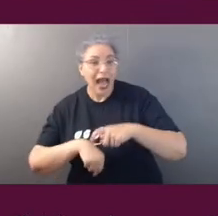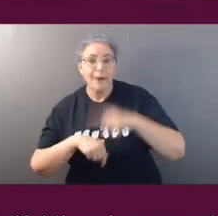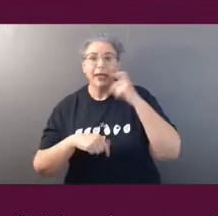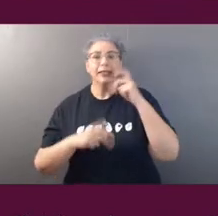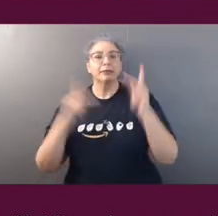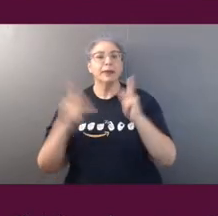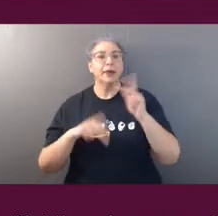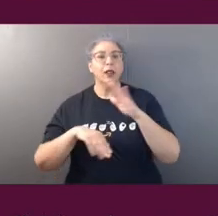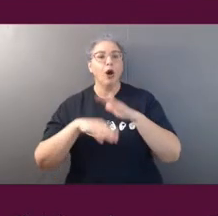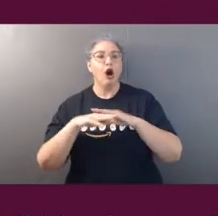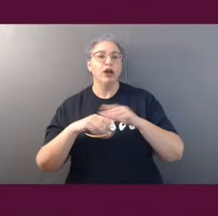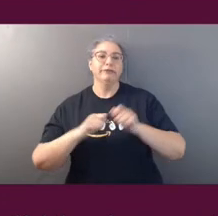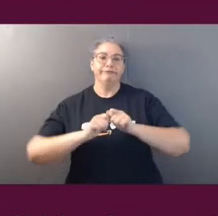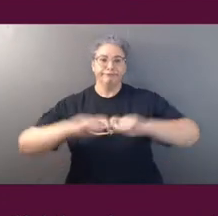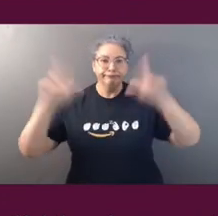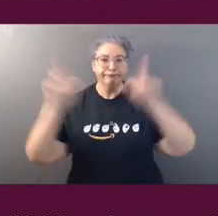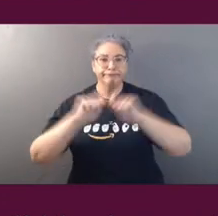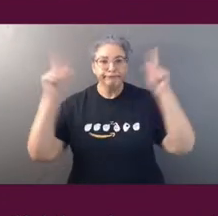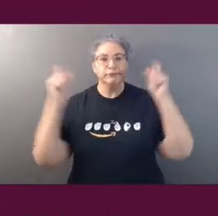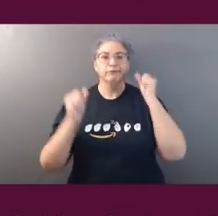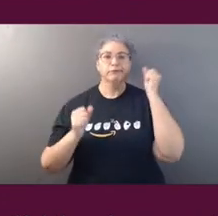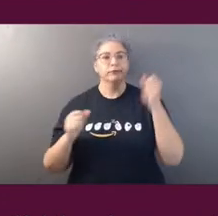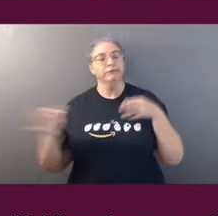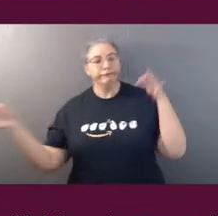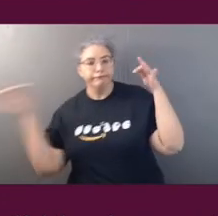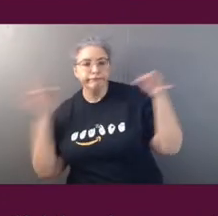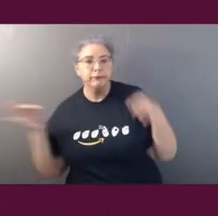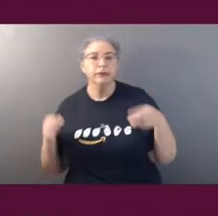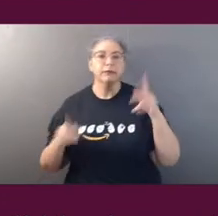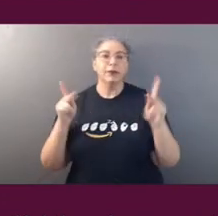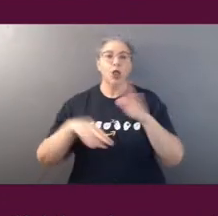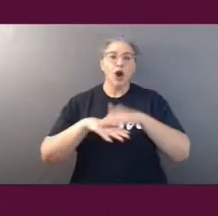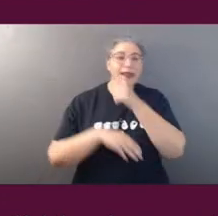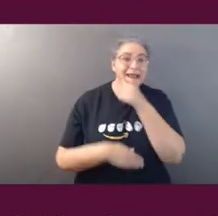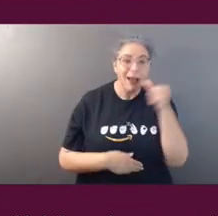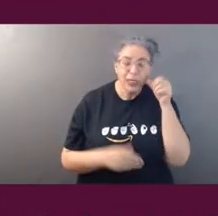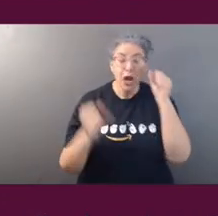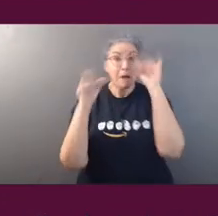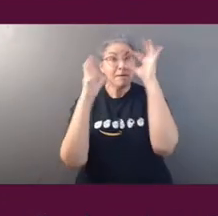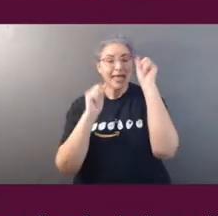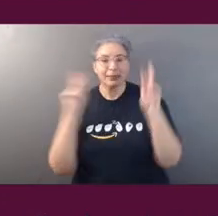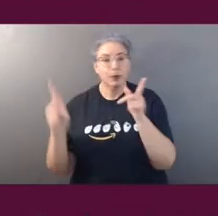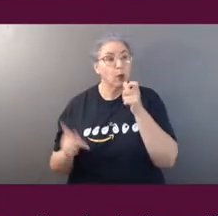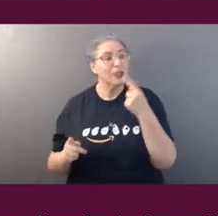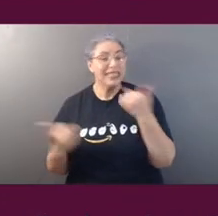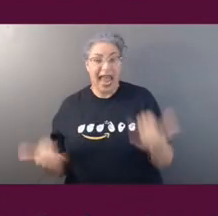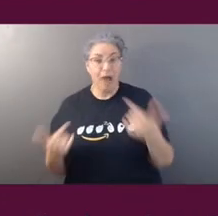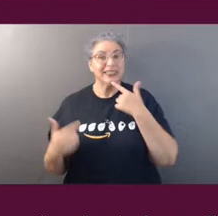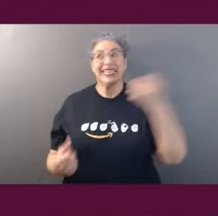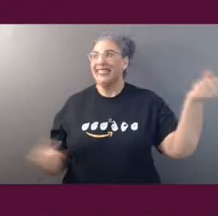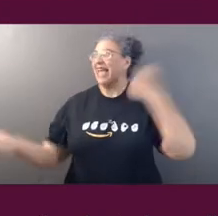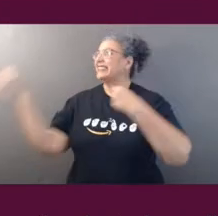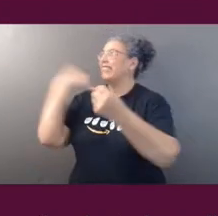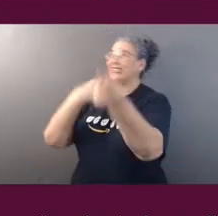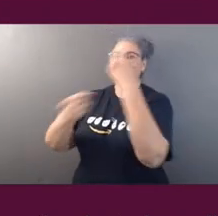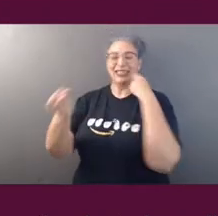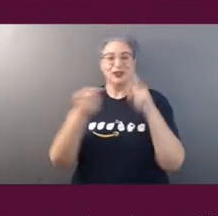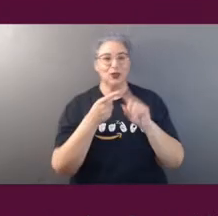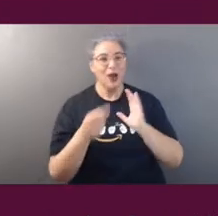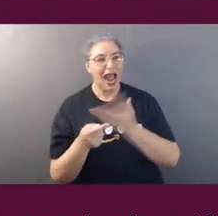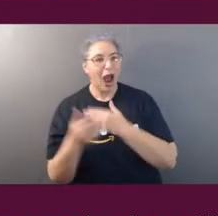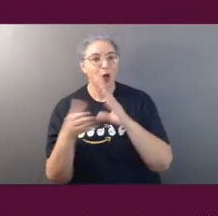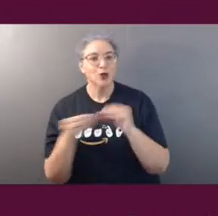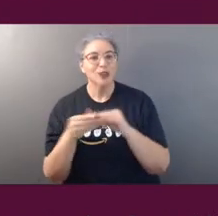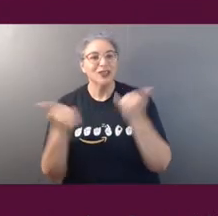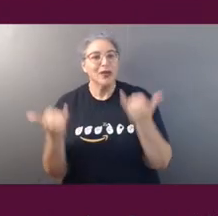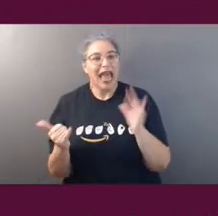to streamers, thanks to places like Amazon, thanks to incredible people who are saying yes to our, our storytellers, people who